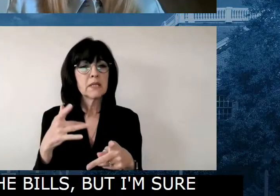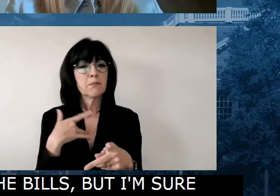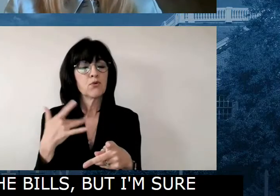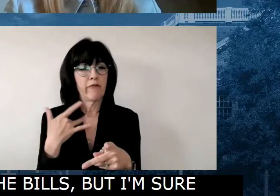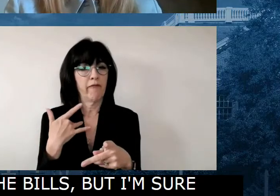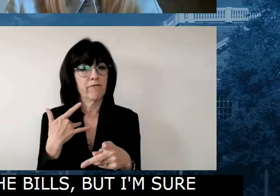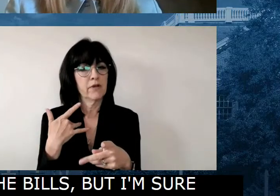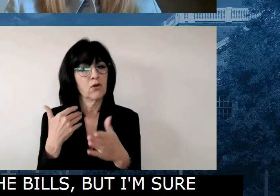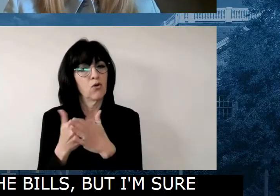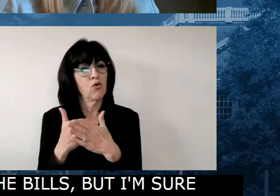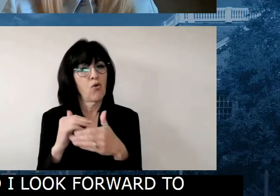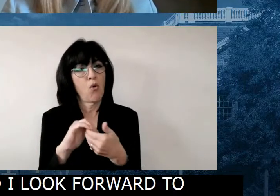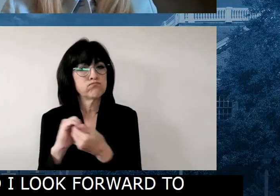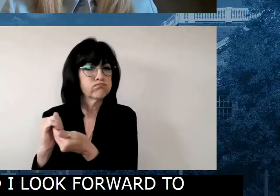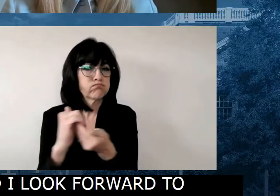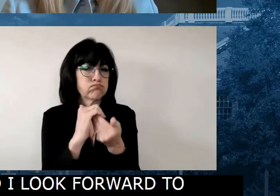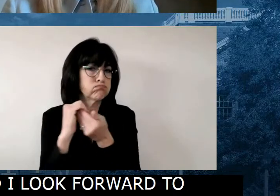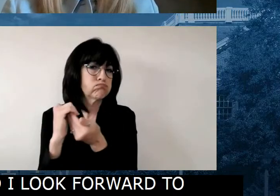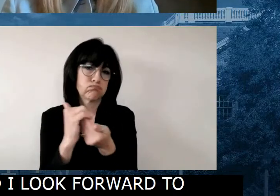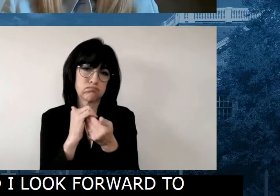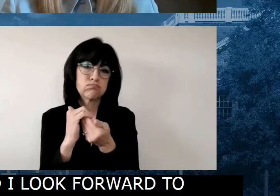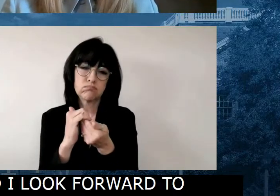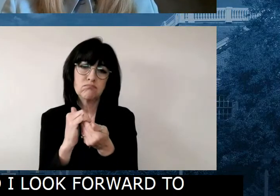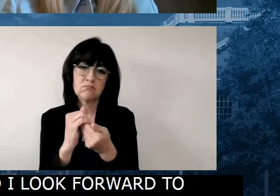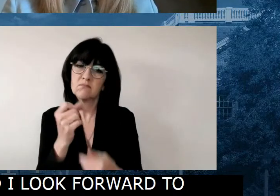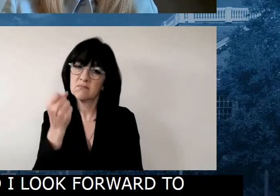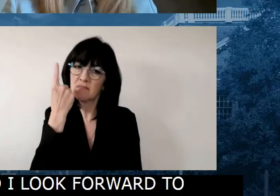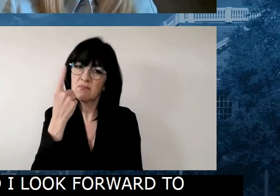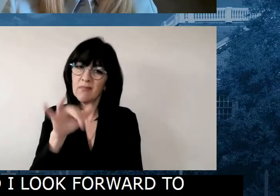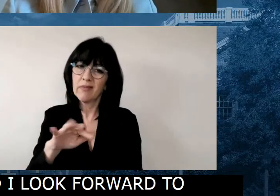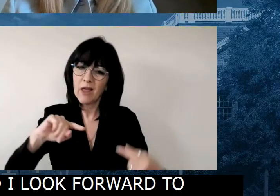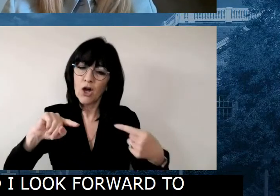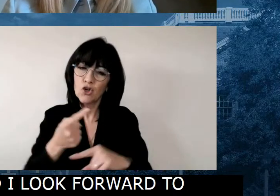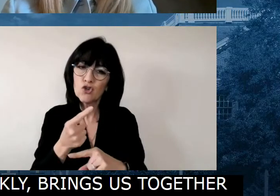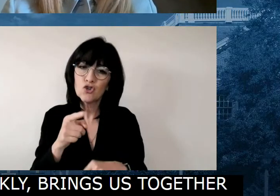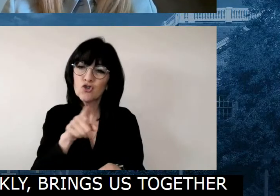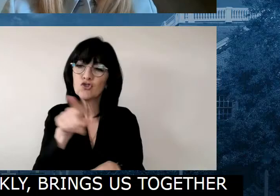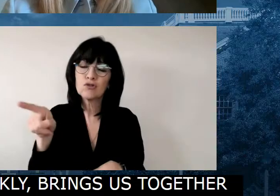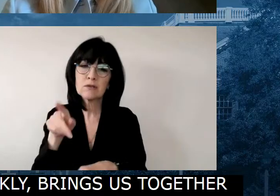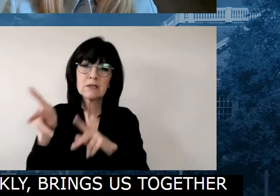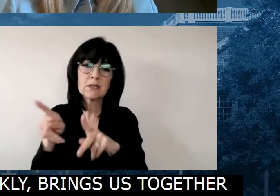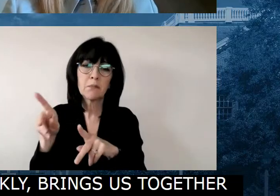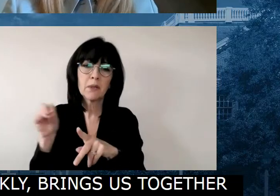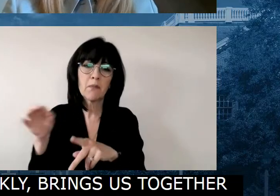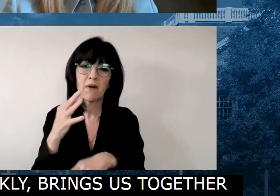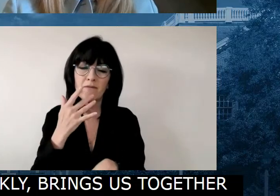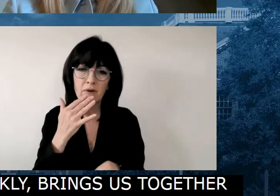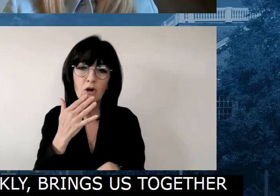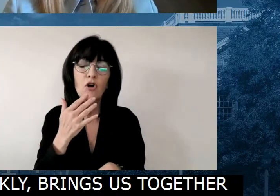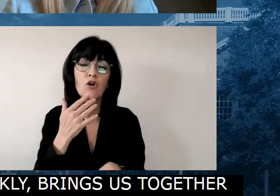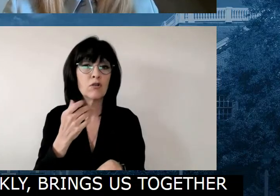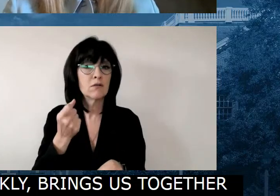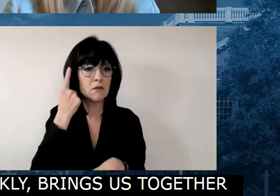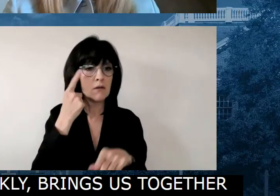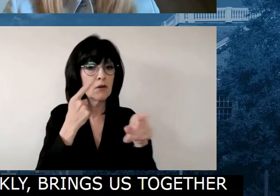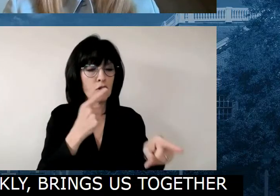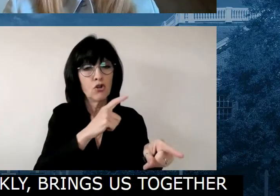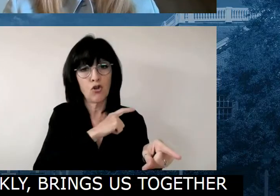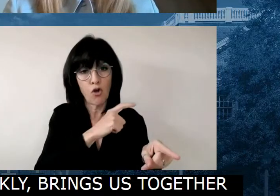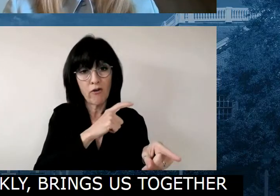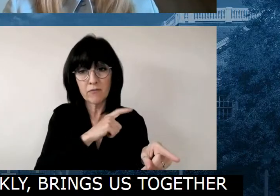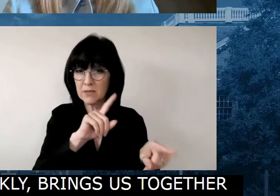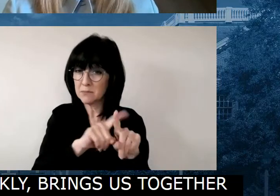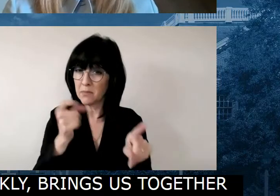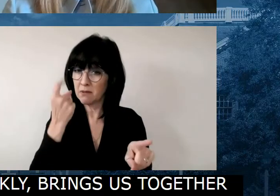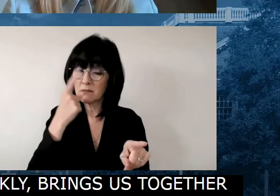heal the wounds between communities of color and law enforcement. We know how important law enforcement is to the safety of